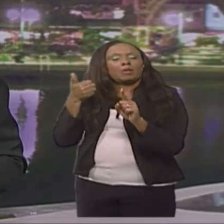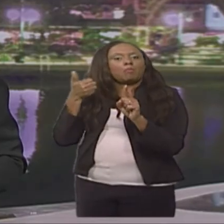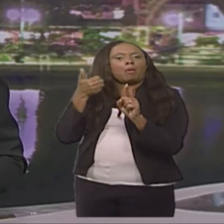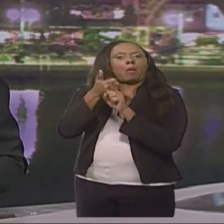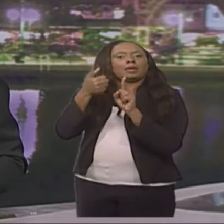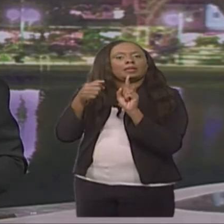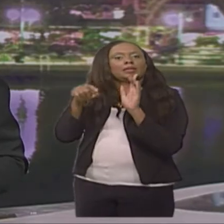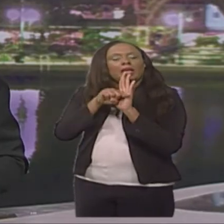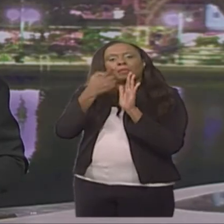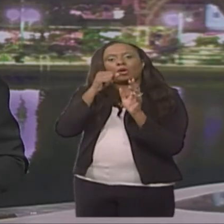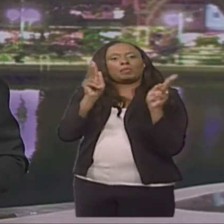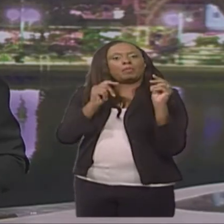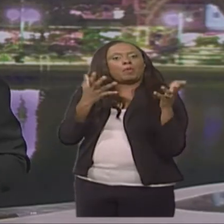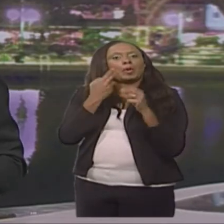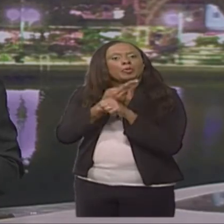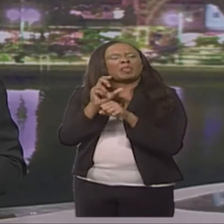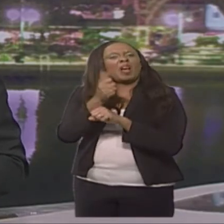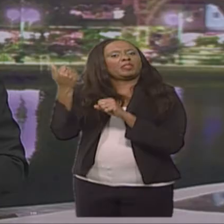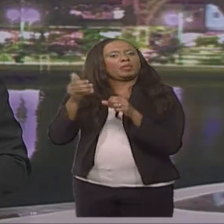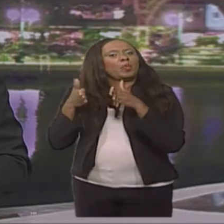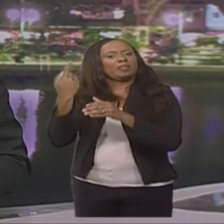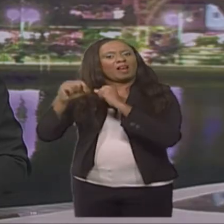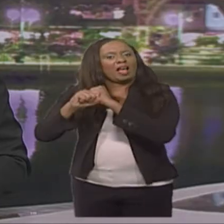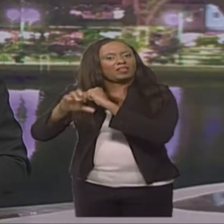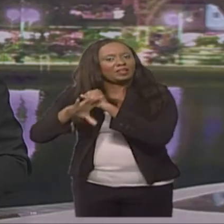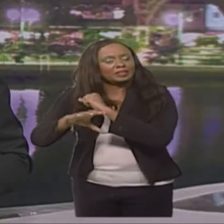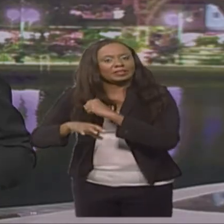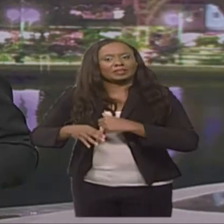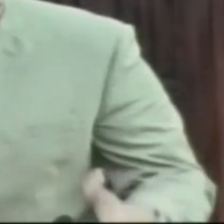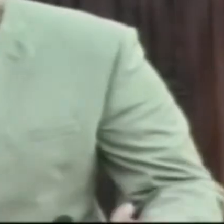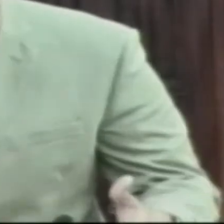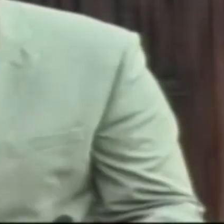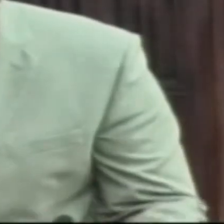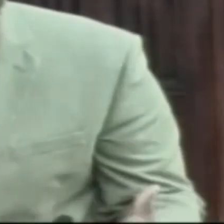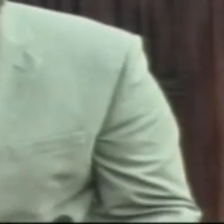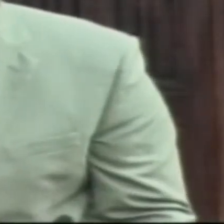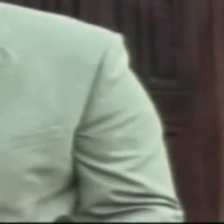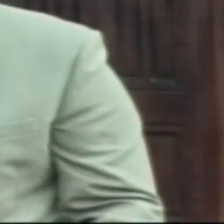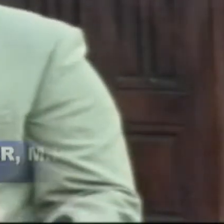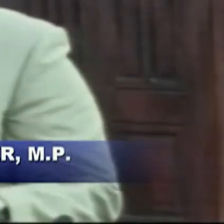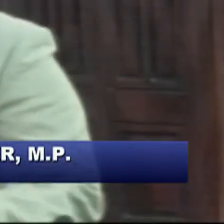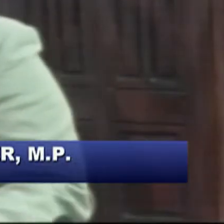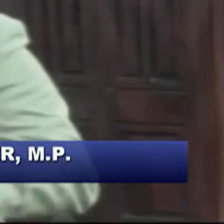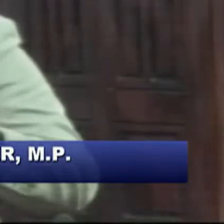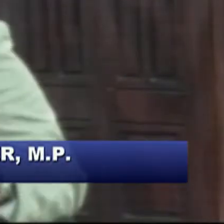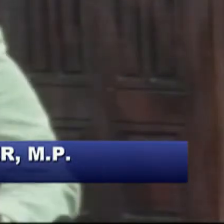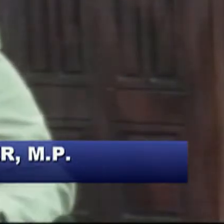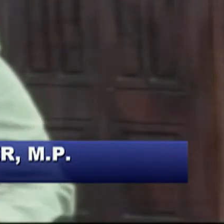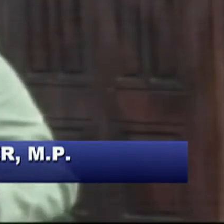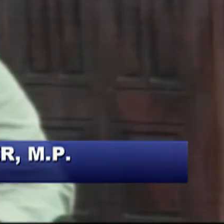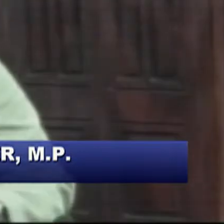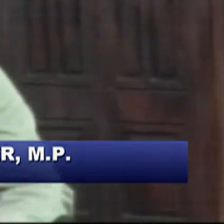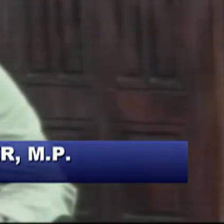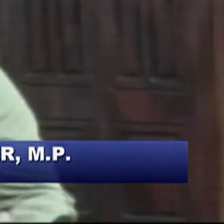advertisers move to other platforms. People who would have gone to a traditional provider and taken out an ad